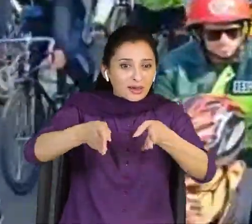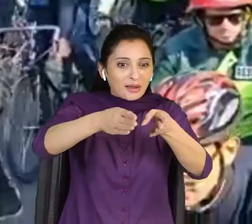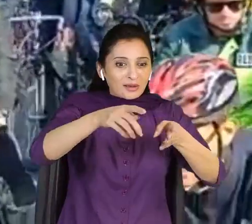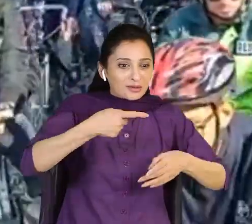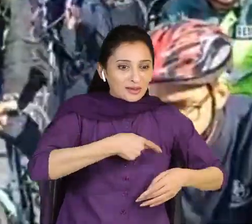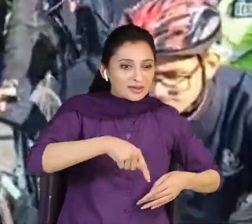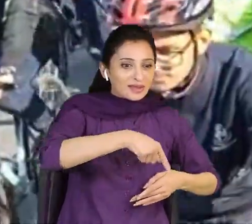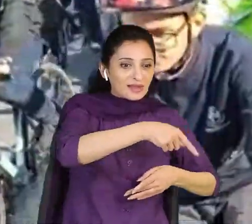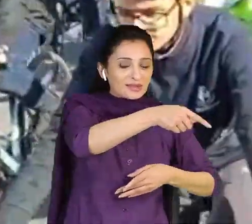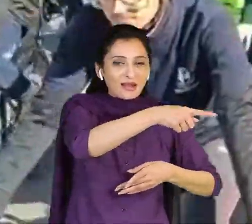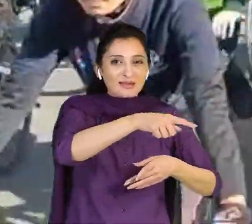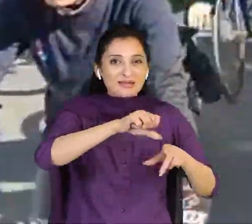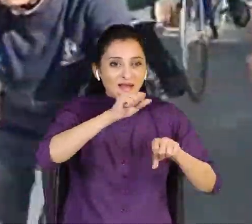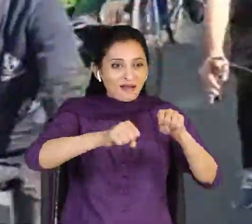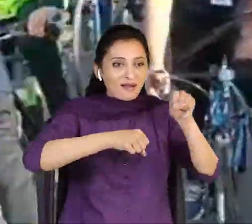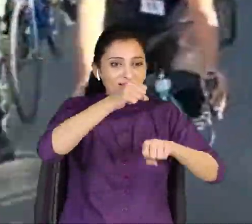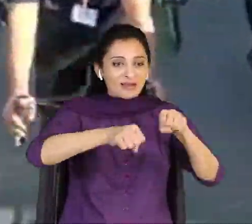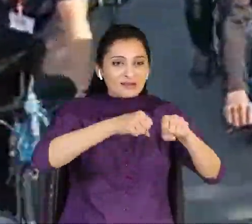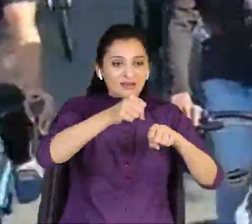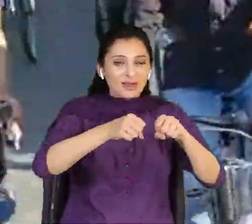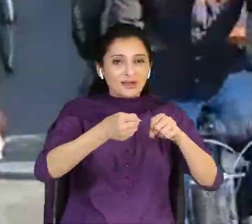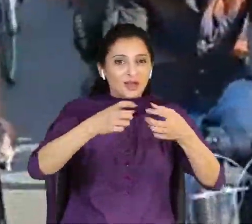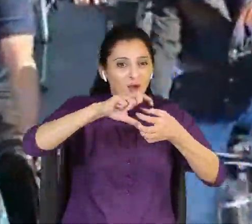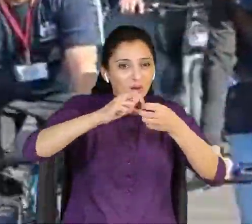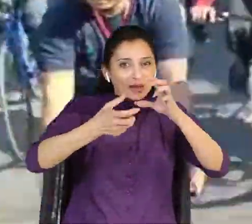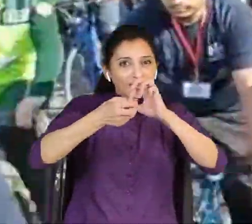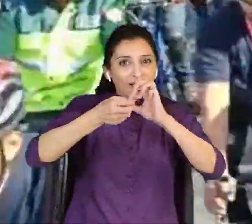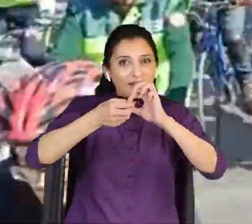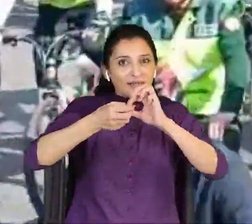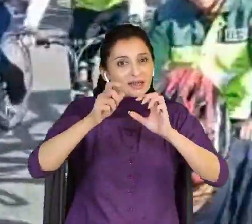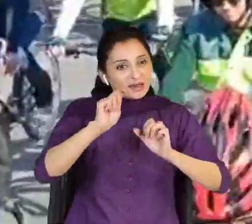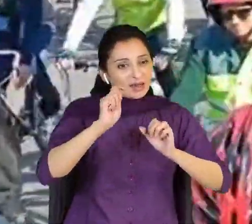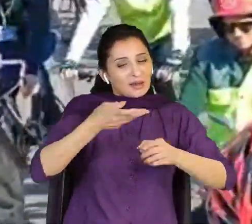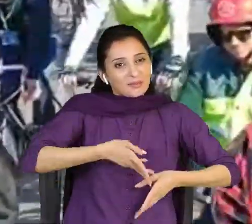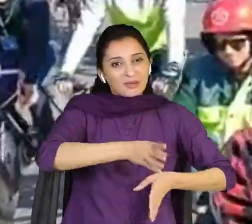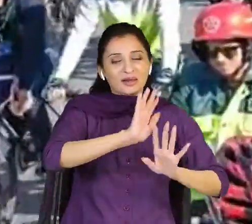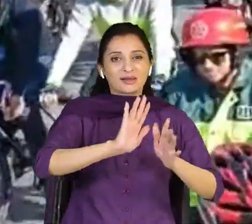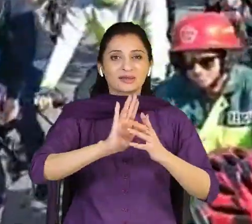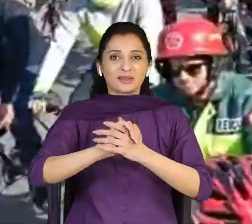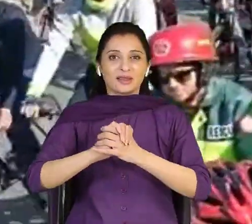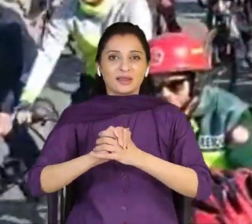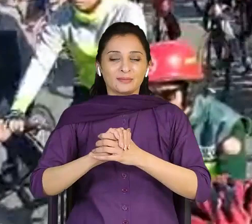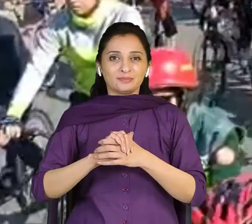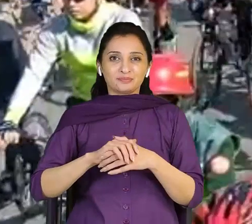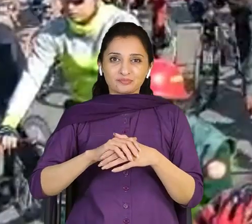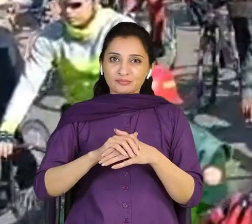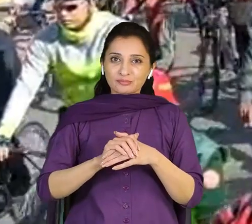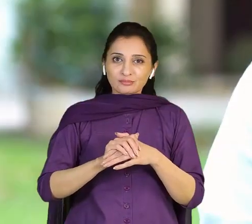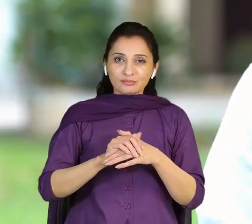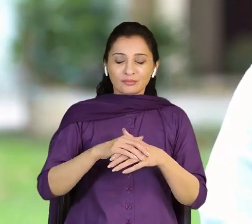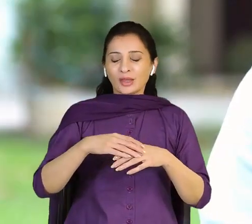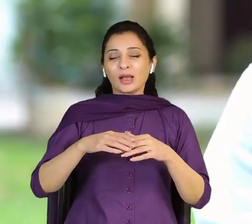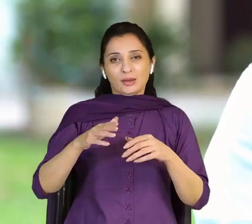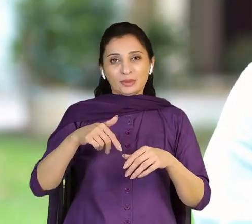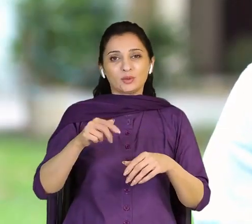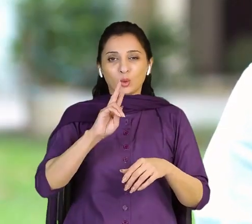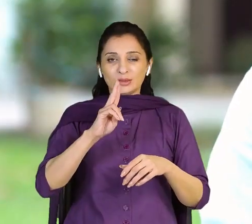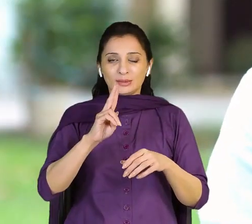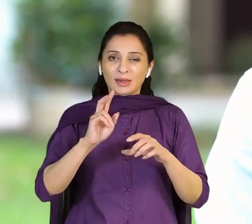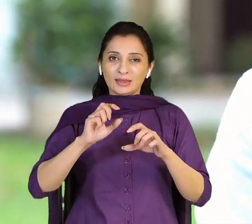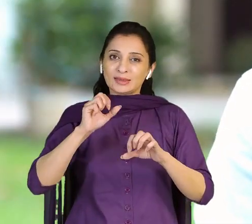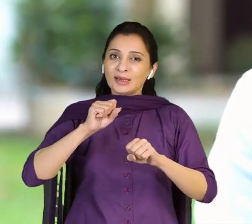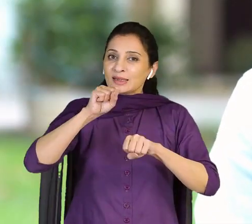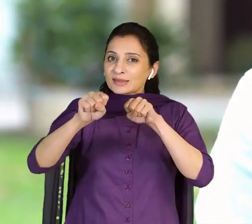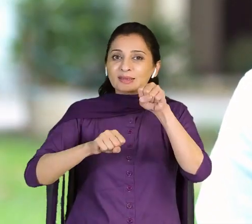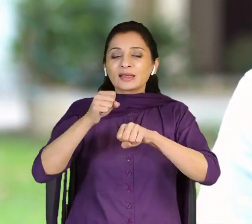loops around the canal or loops in phase 6, phase 7 defense, for the athletic purpose, of course. Anyways, let's talk